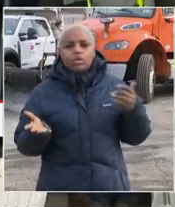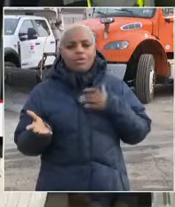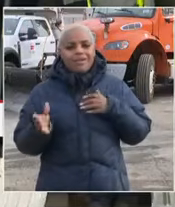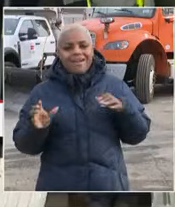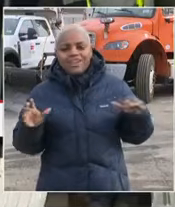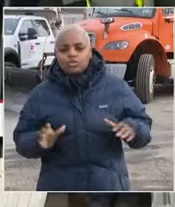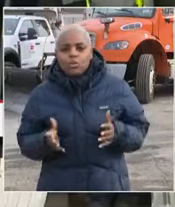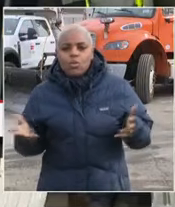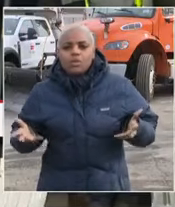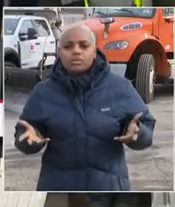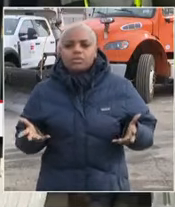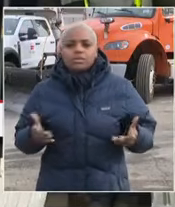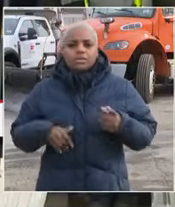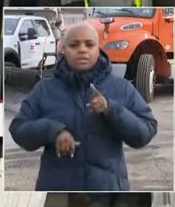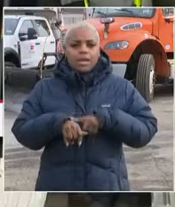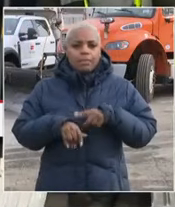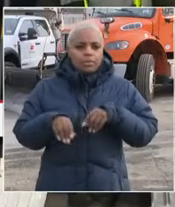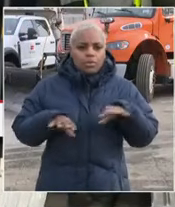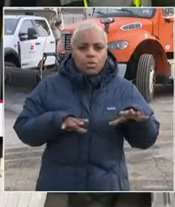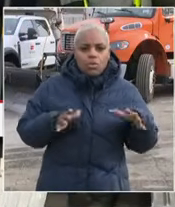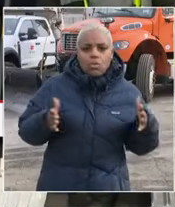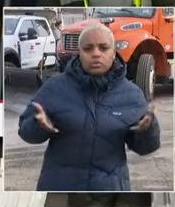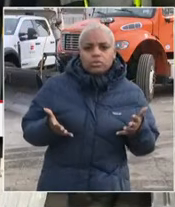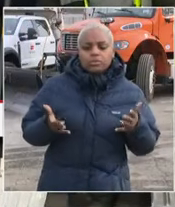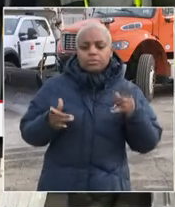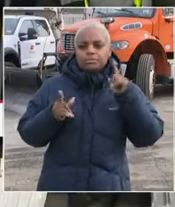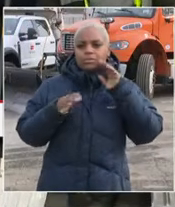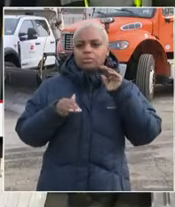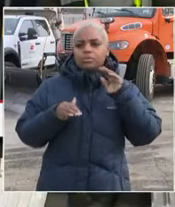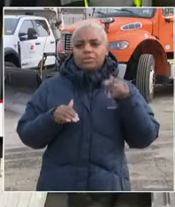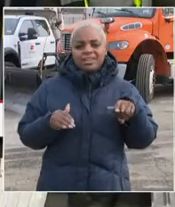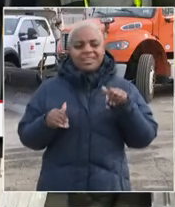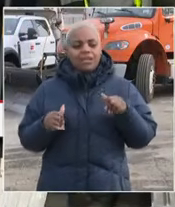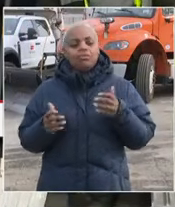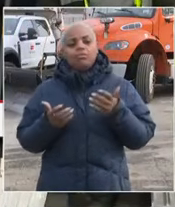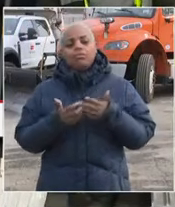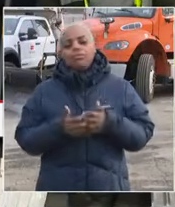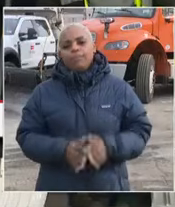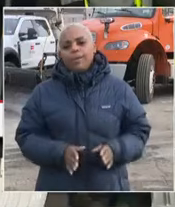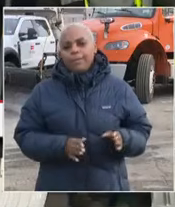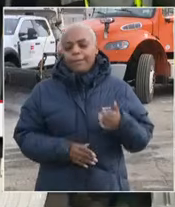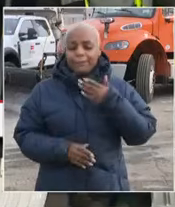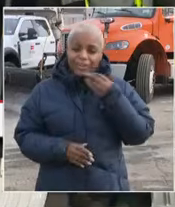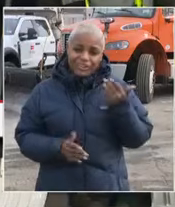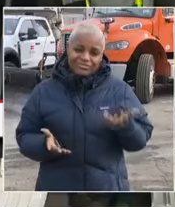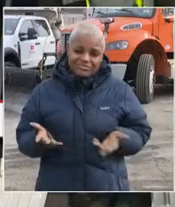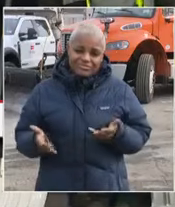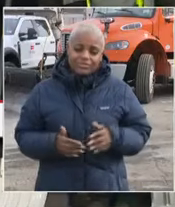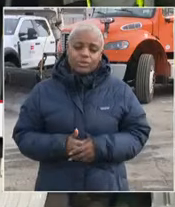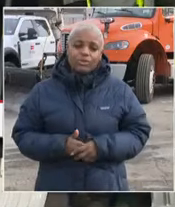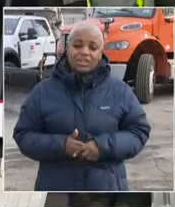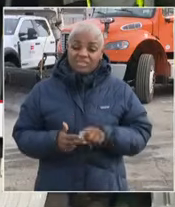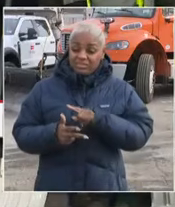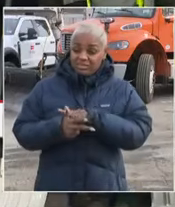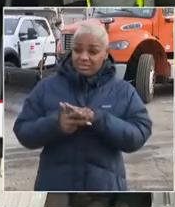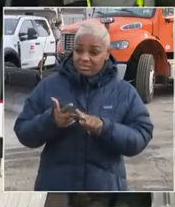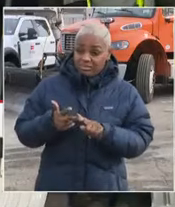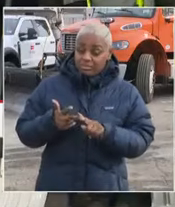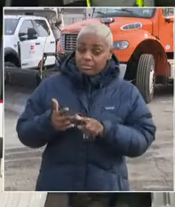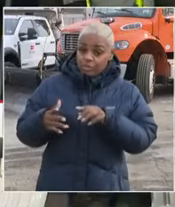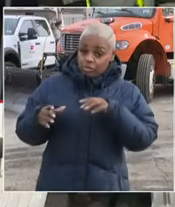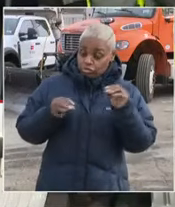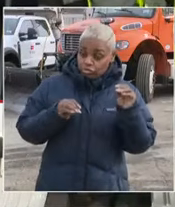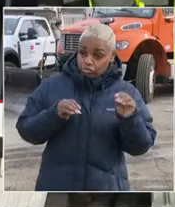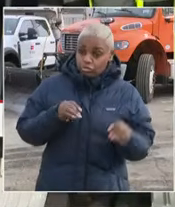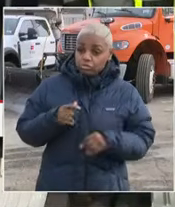make informed decisions about their current situation. So again, our 3 priorities. Let's prevent these outages. Let's get them